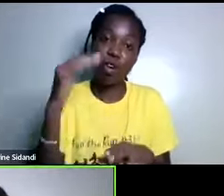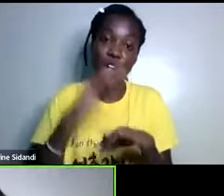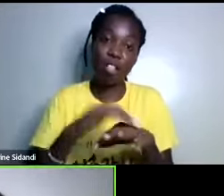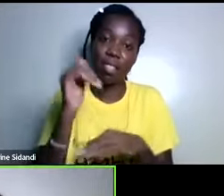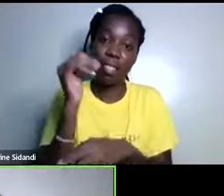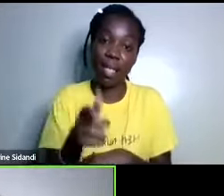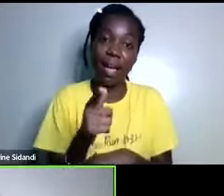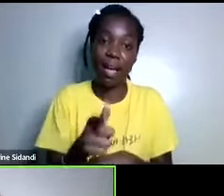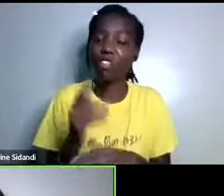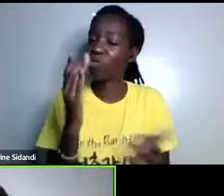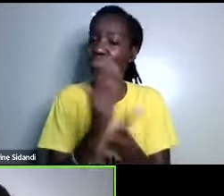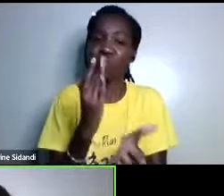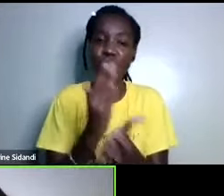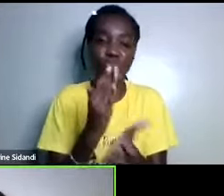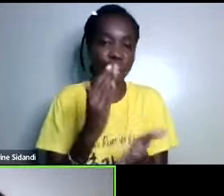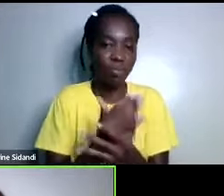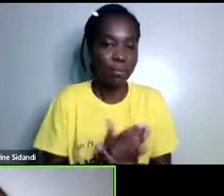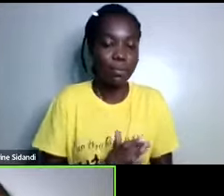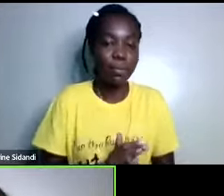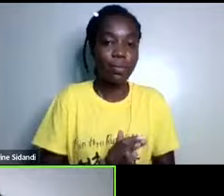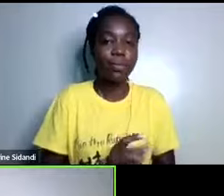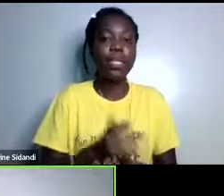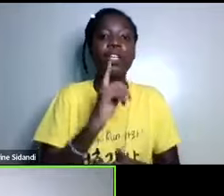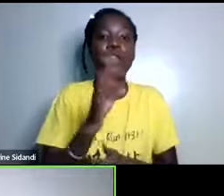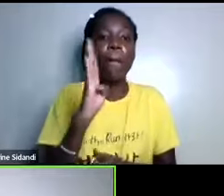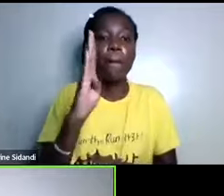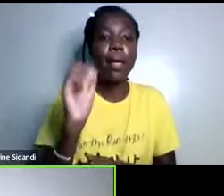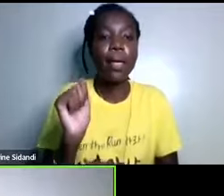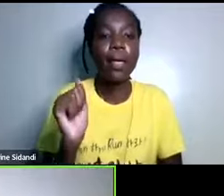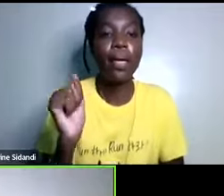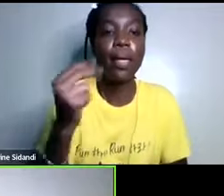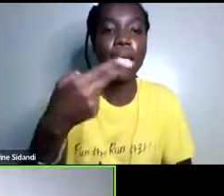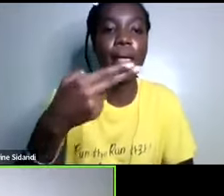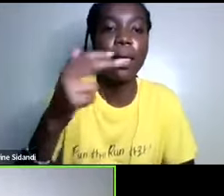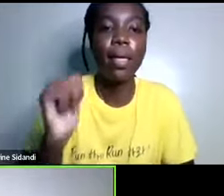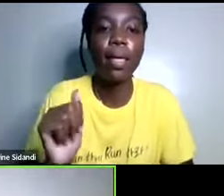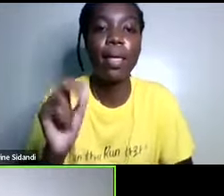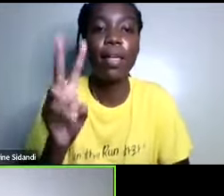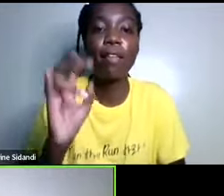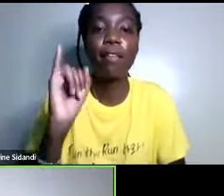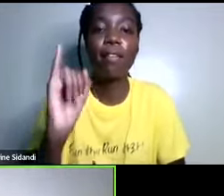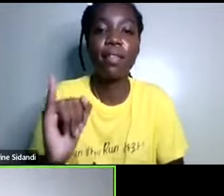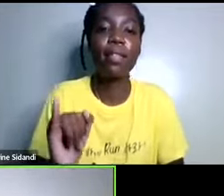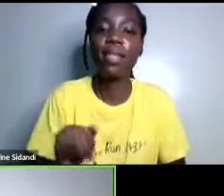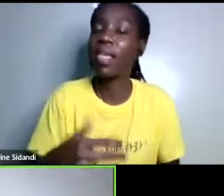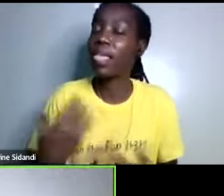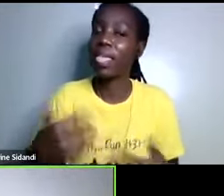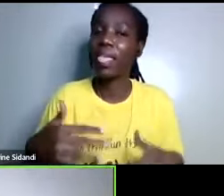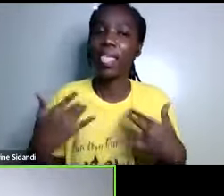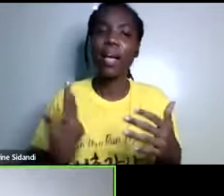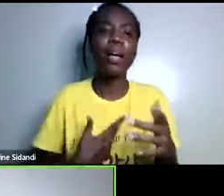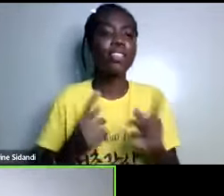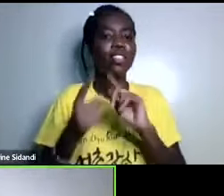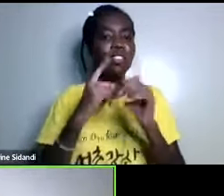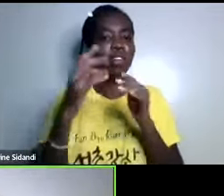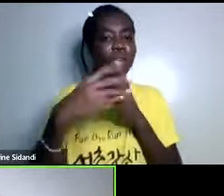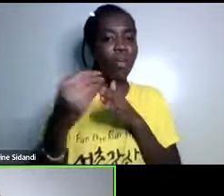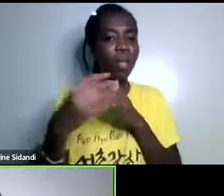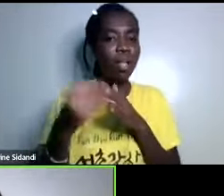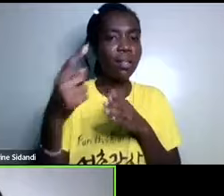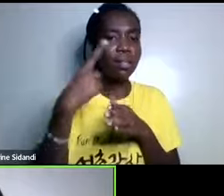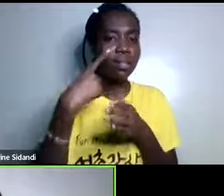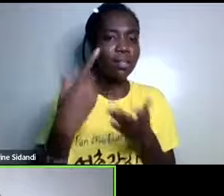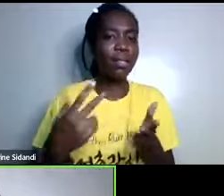And all right, Bobby, congratulations. In fact, you have changed our language. Now we are talking in terms of dollars. Are you guys hearing that? We are not just